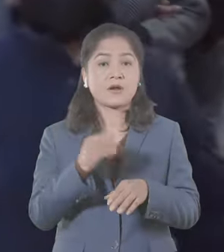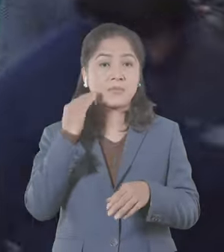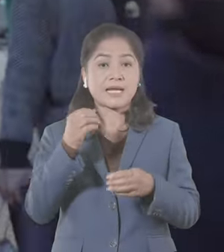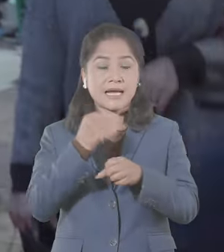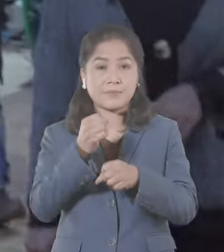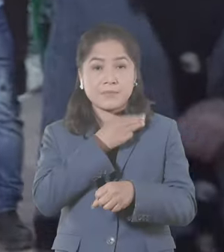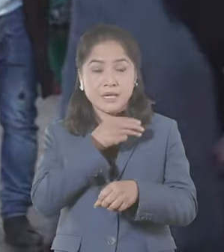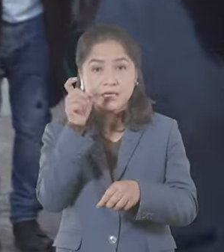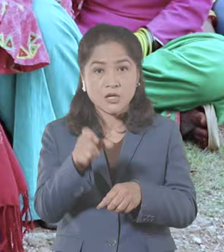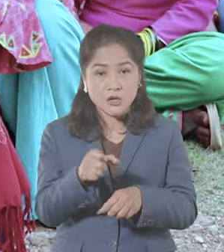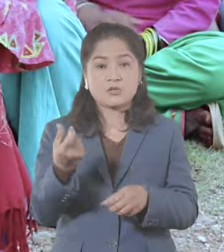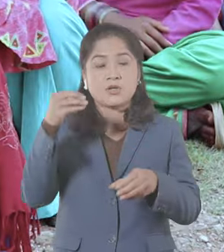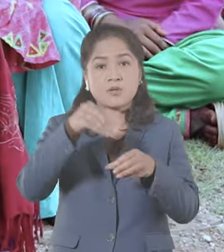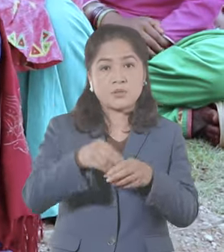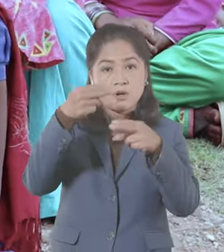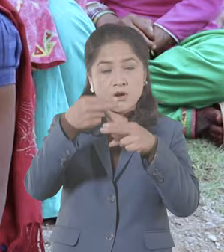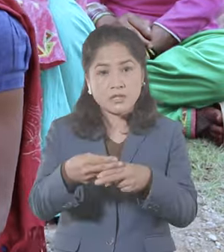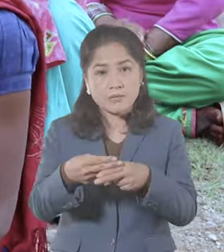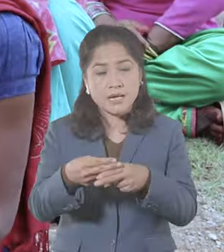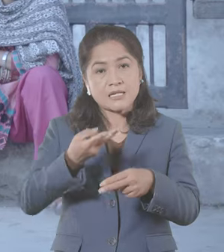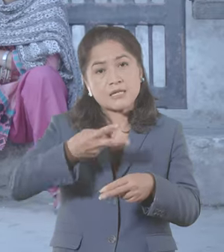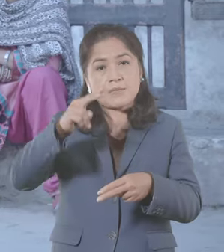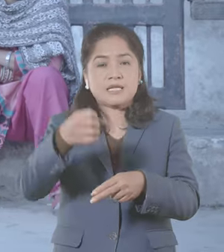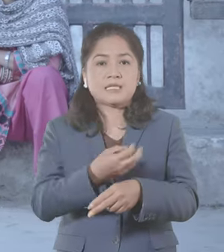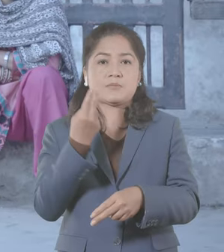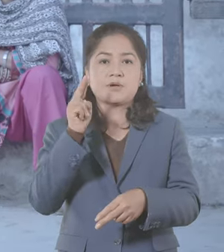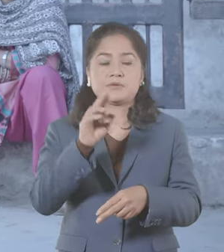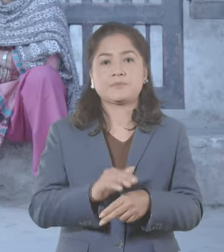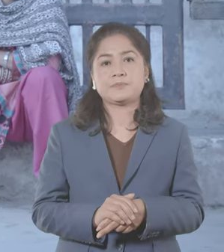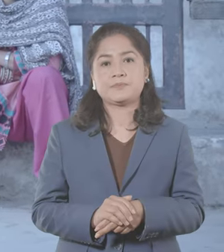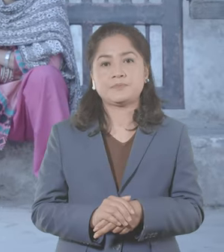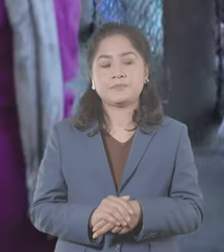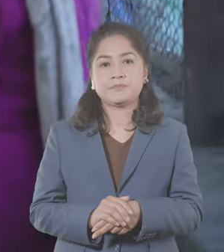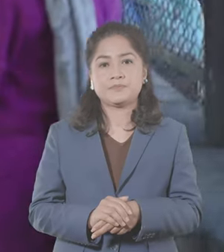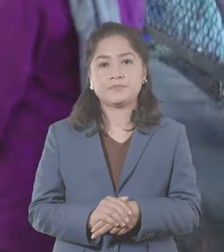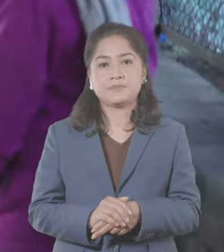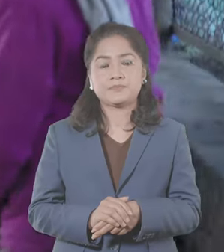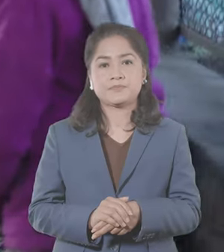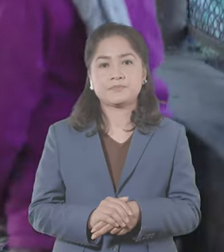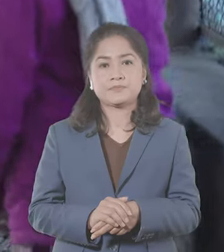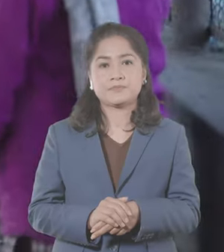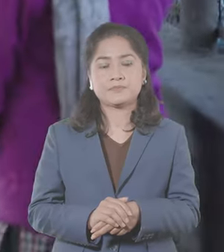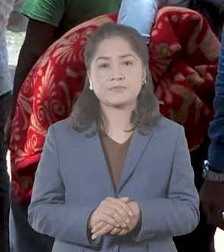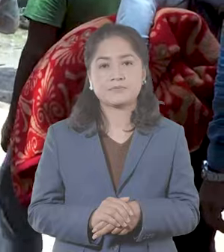Women and women workers in the informal economy have been severely affected.